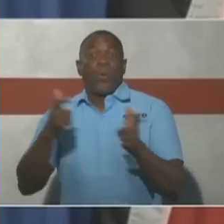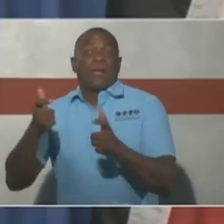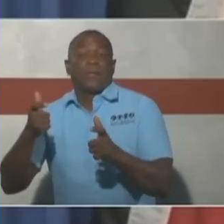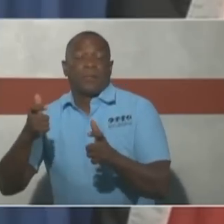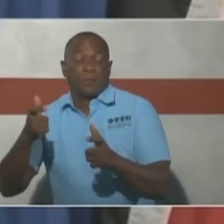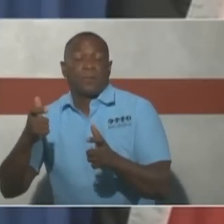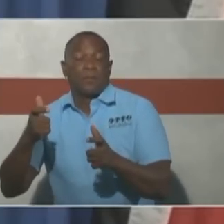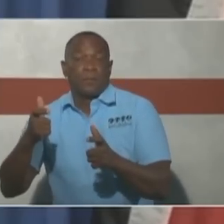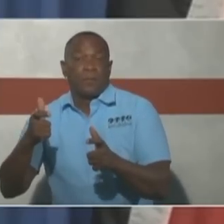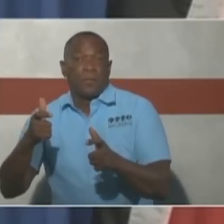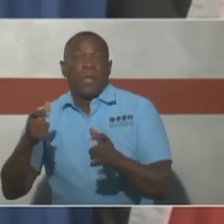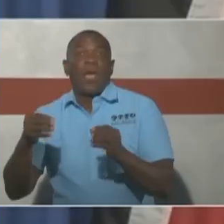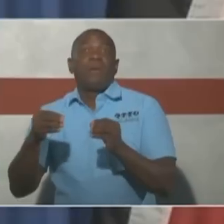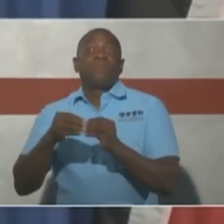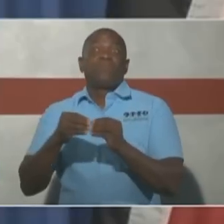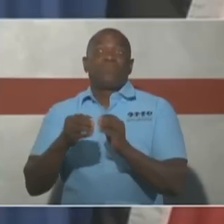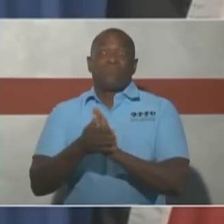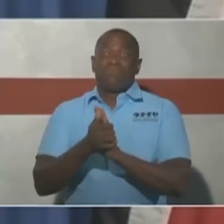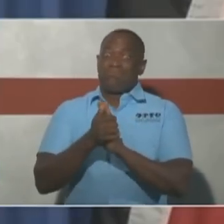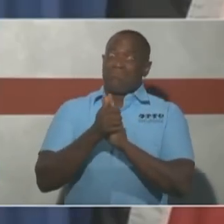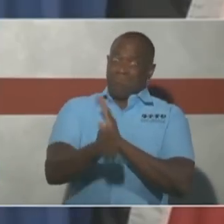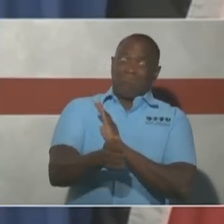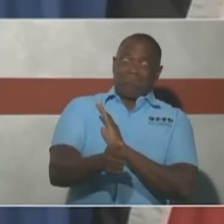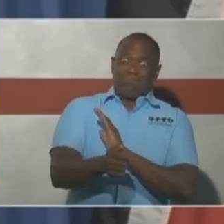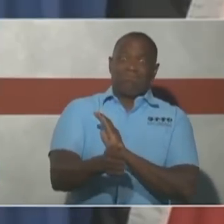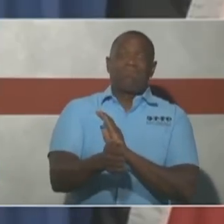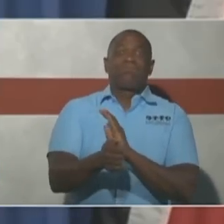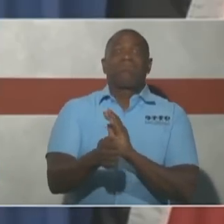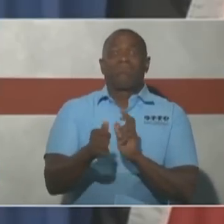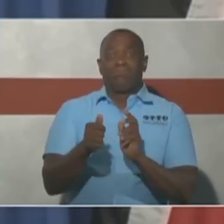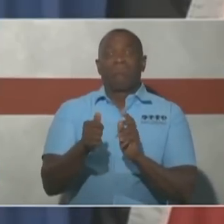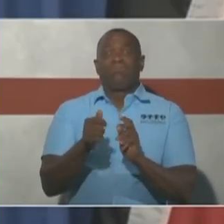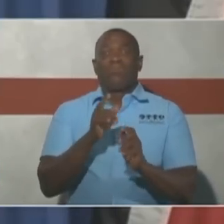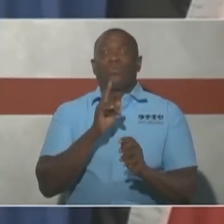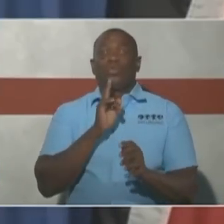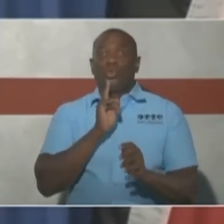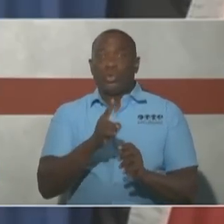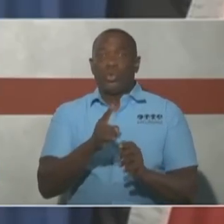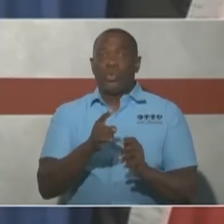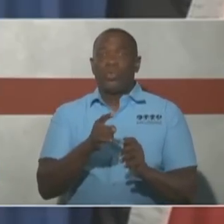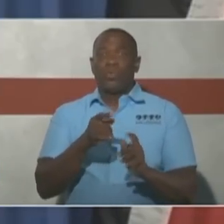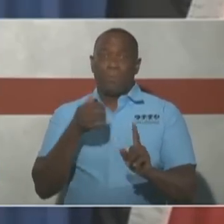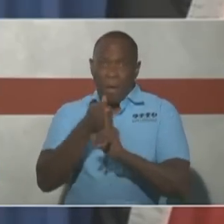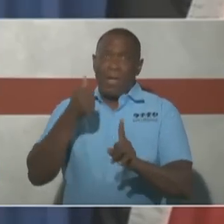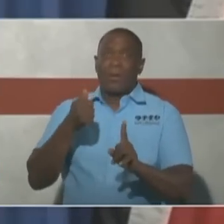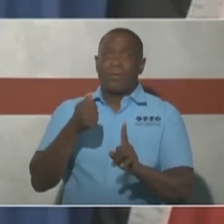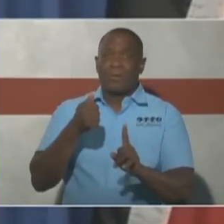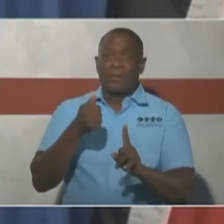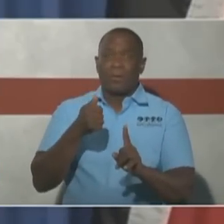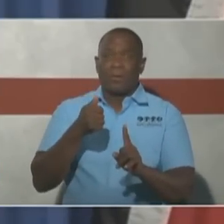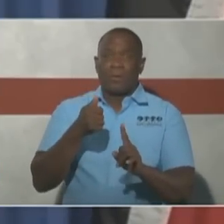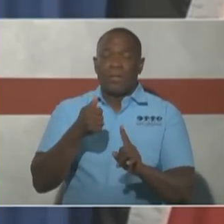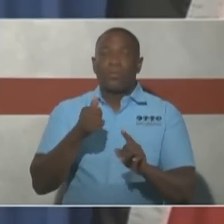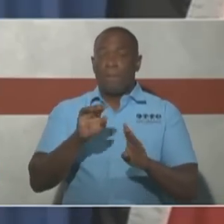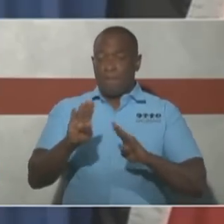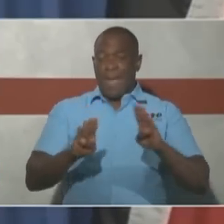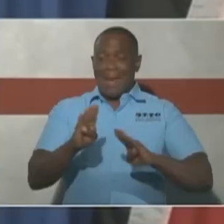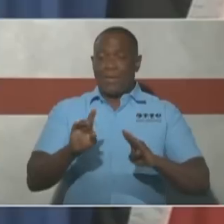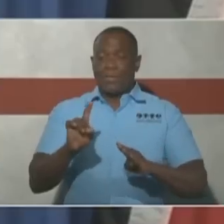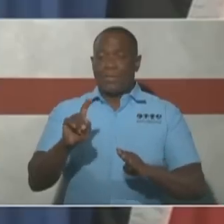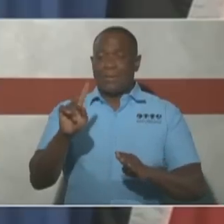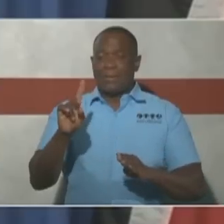the variant that we're using now, that is in fashion now in the population of COVID